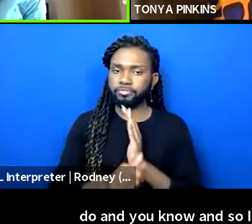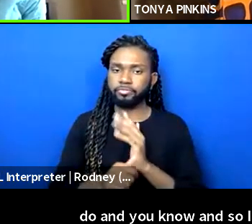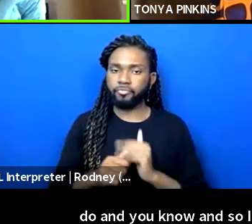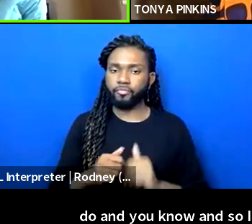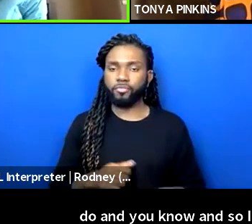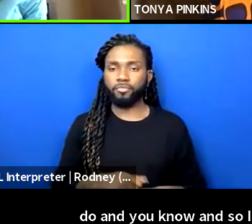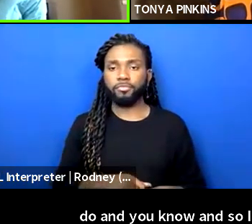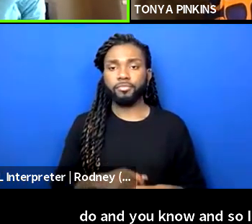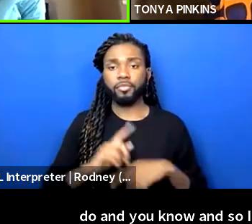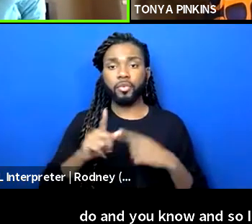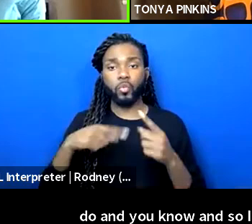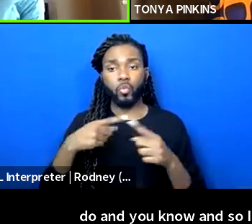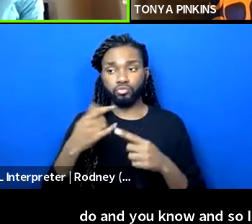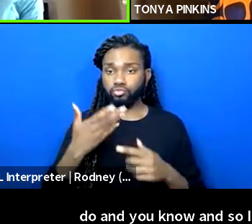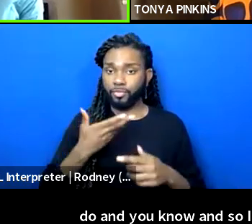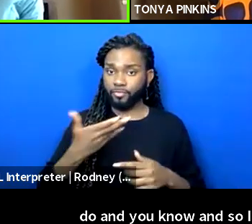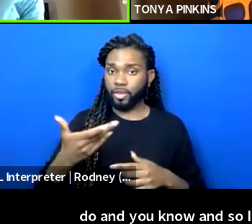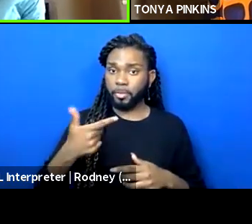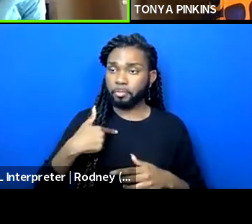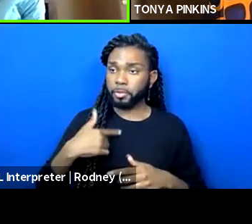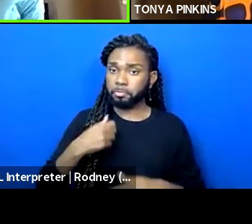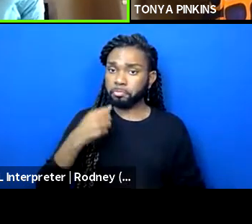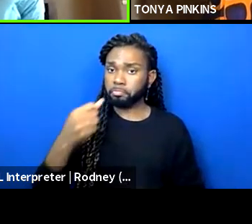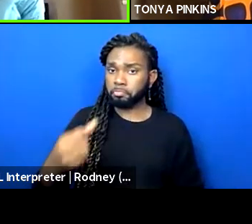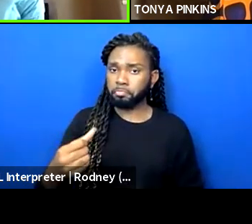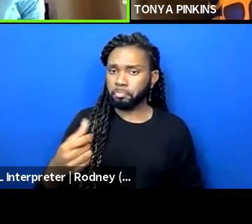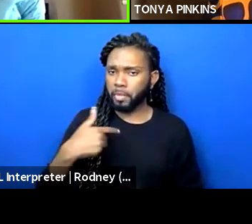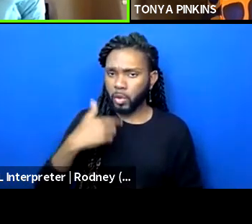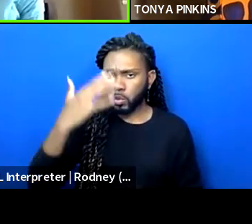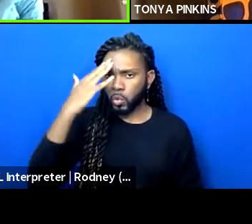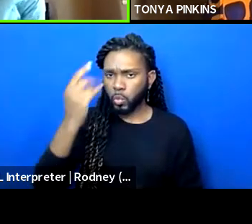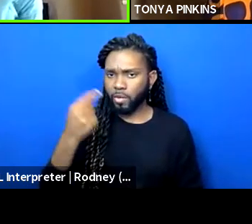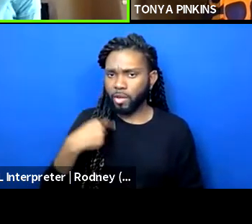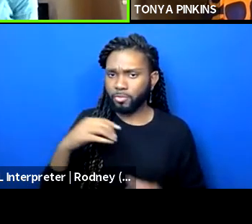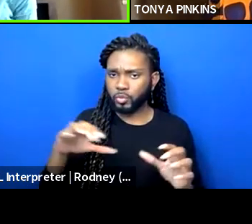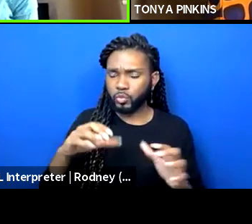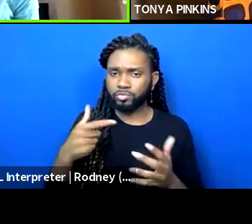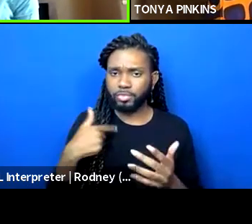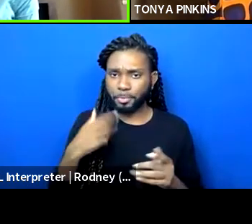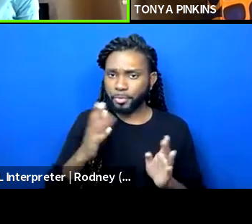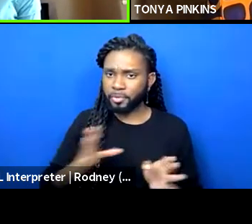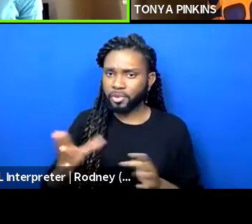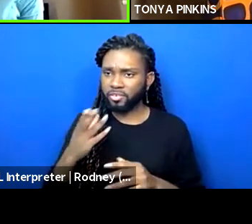you bring me in, I know what I'm doing, I'm prepared, and I'm good at it.